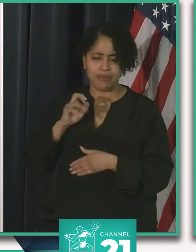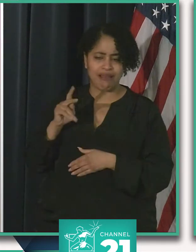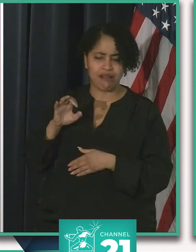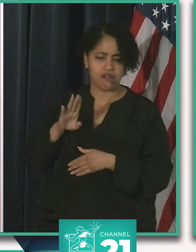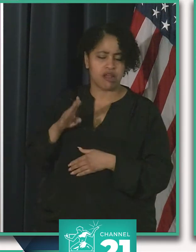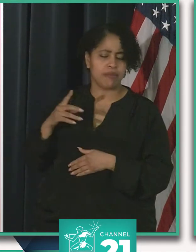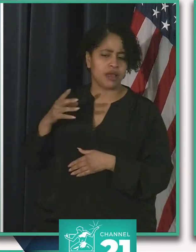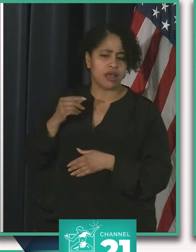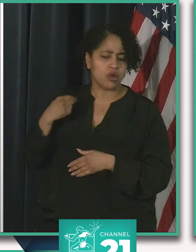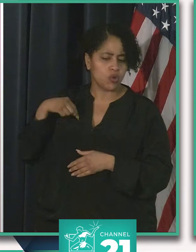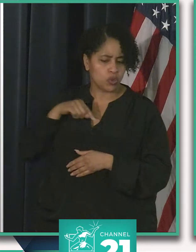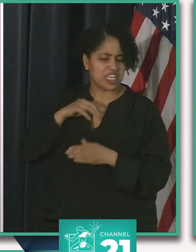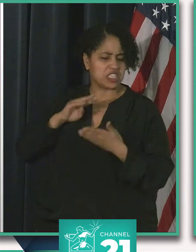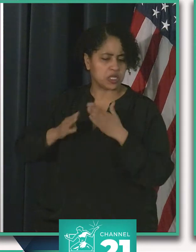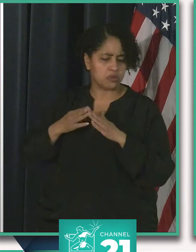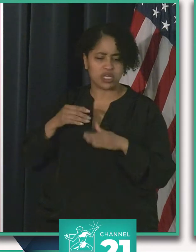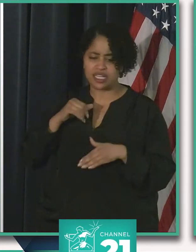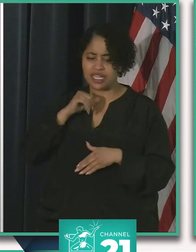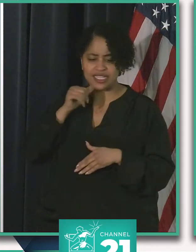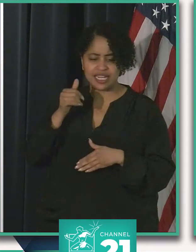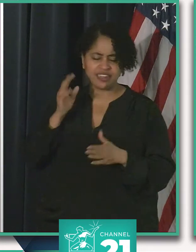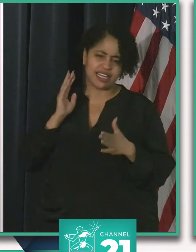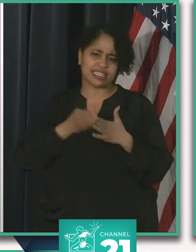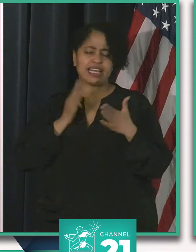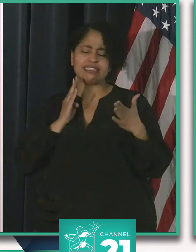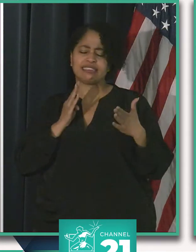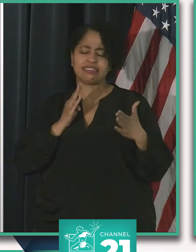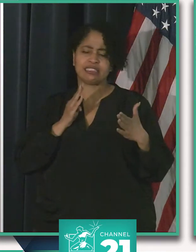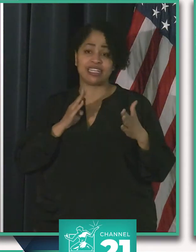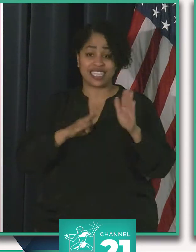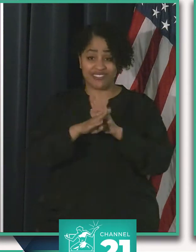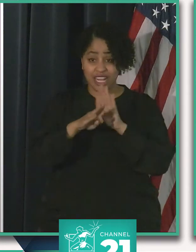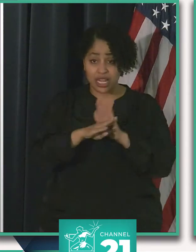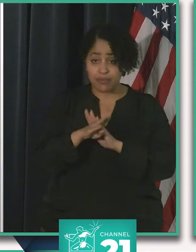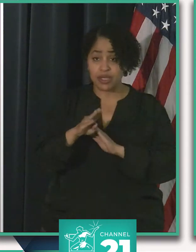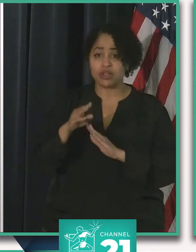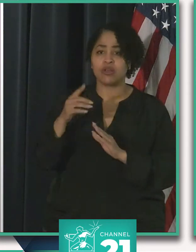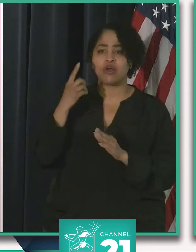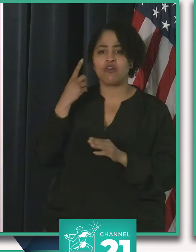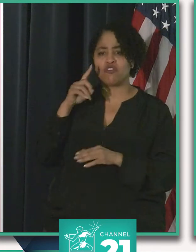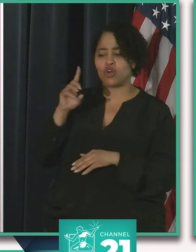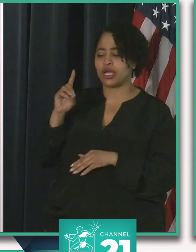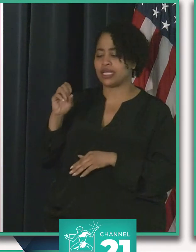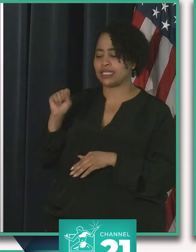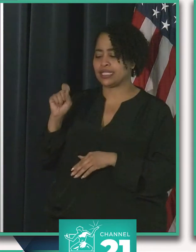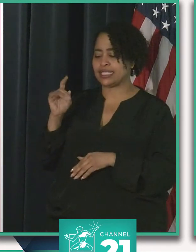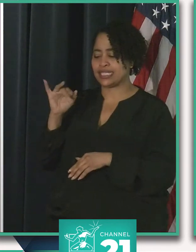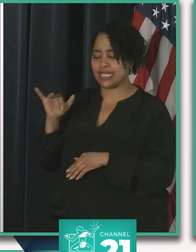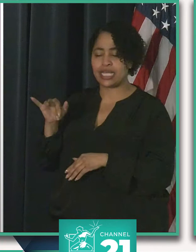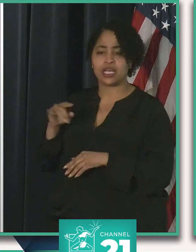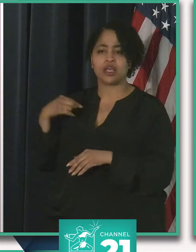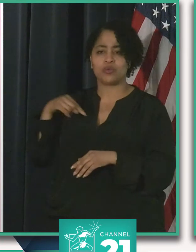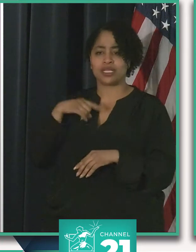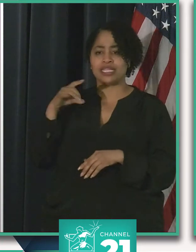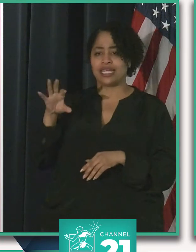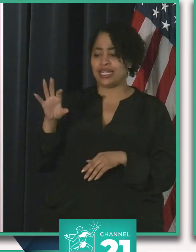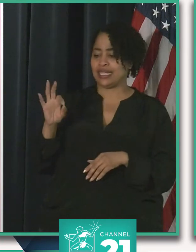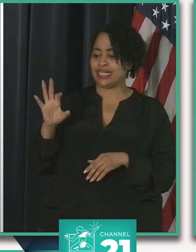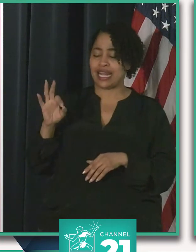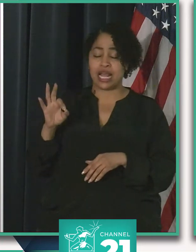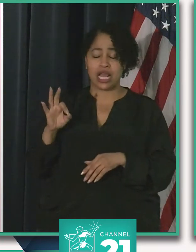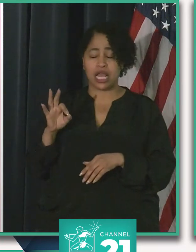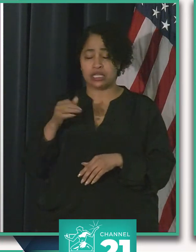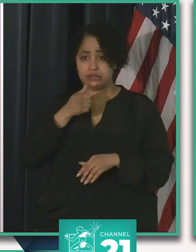We as a community are not opposed to development or density. We did 9 painstaking